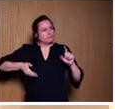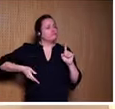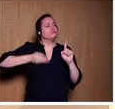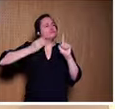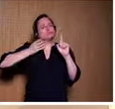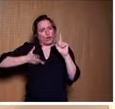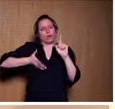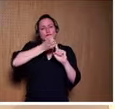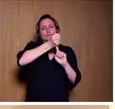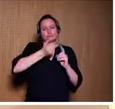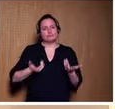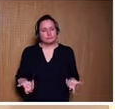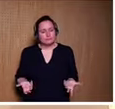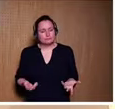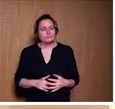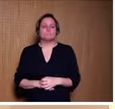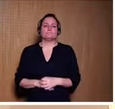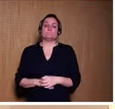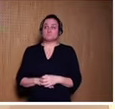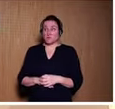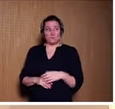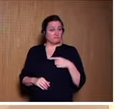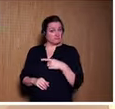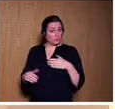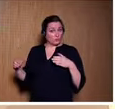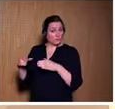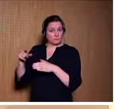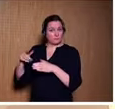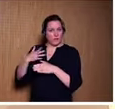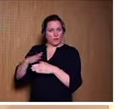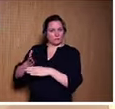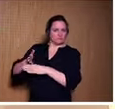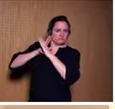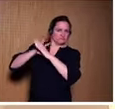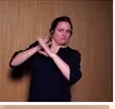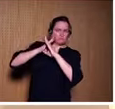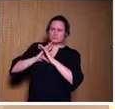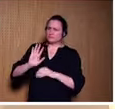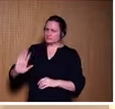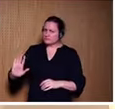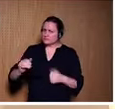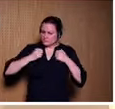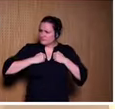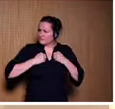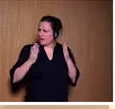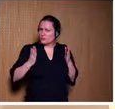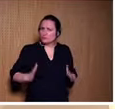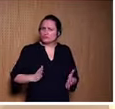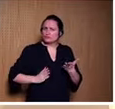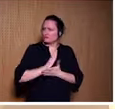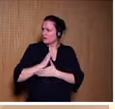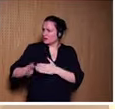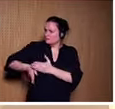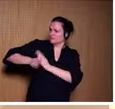So this anti-rights movement is basically a movement against our fundamental human rights. This